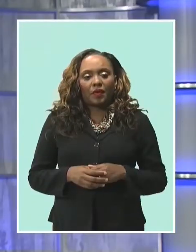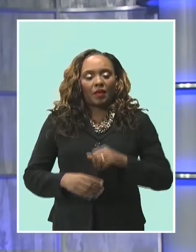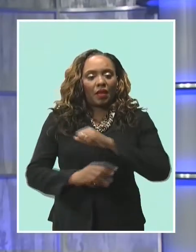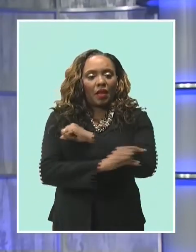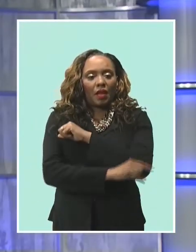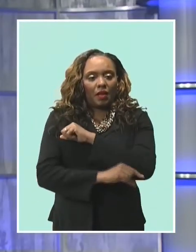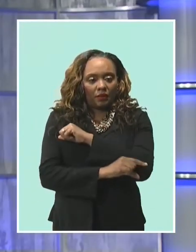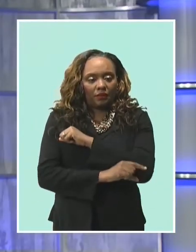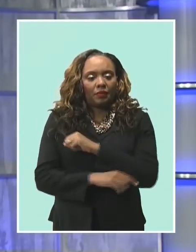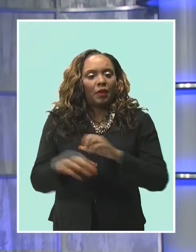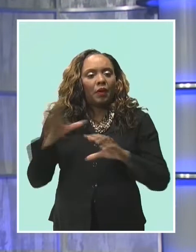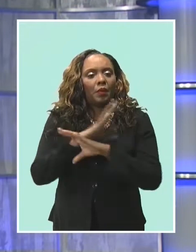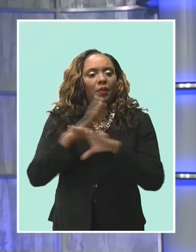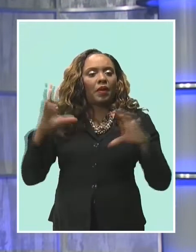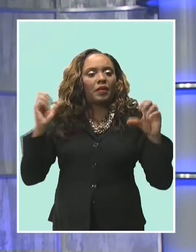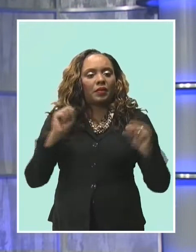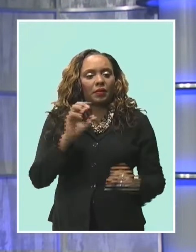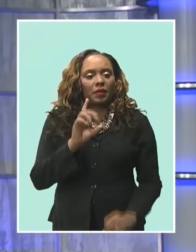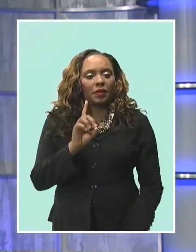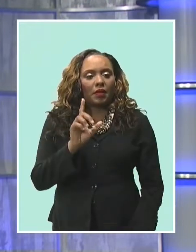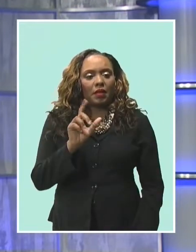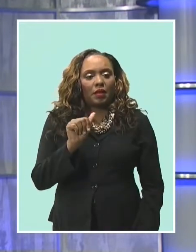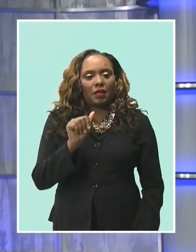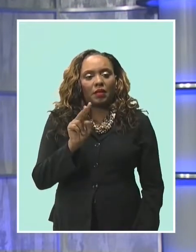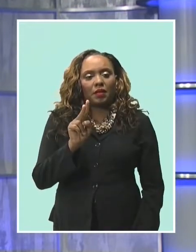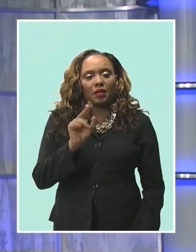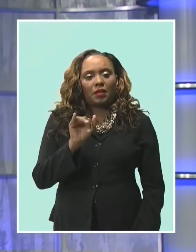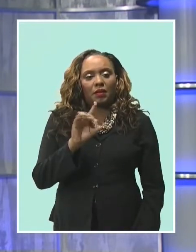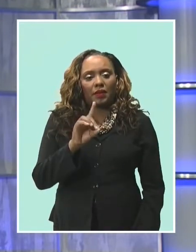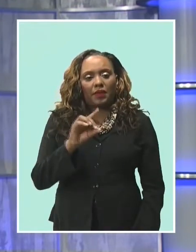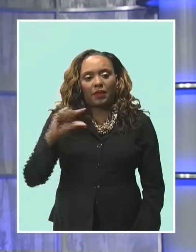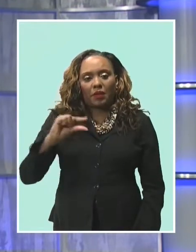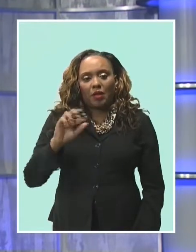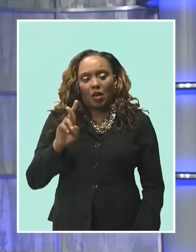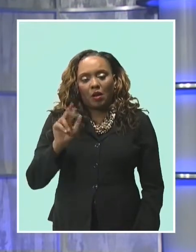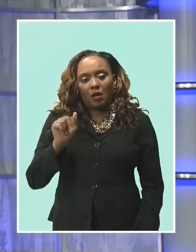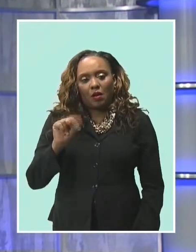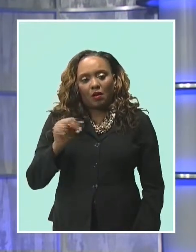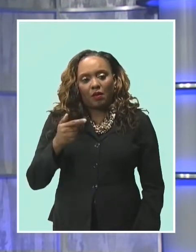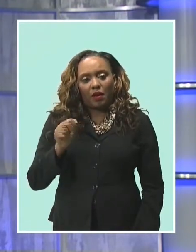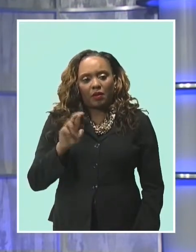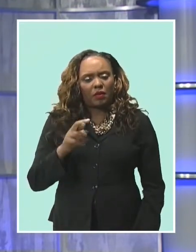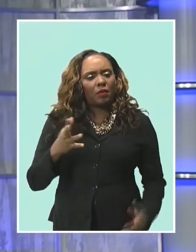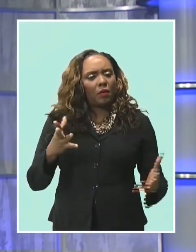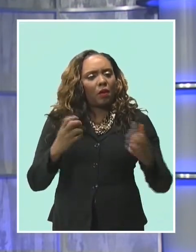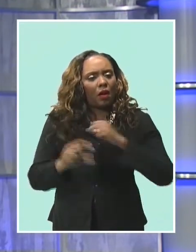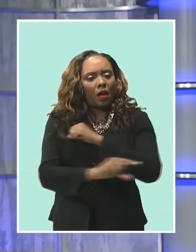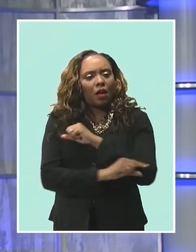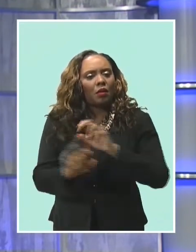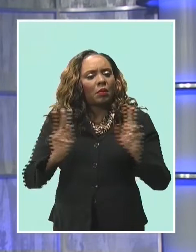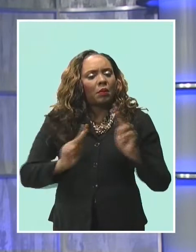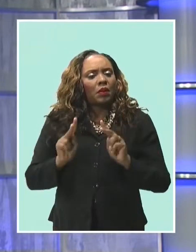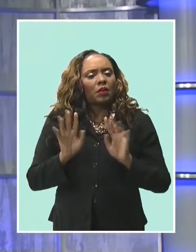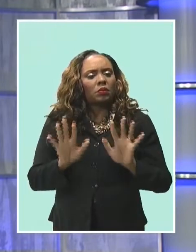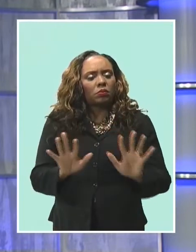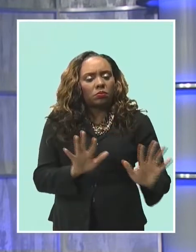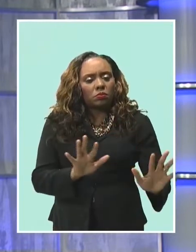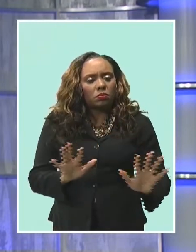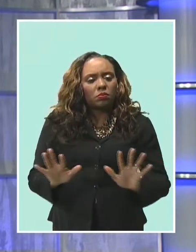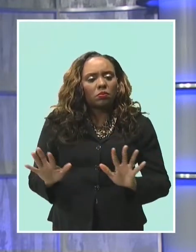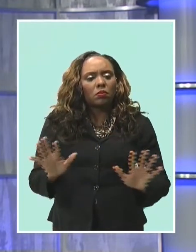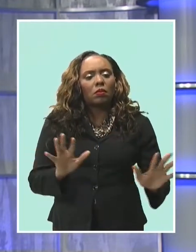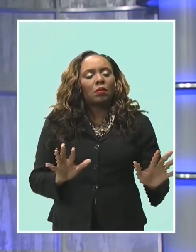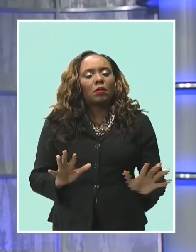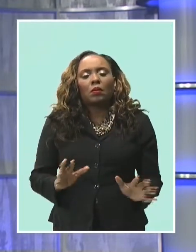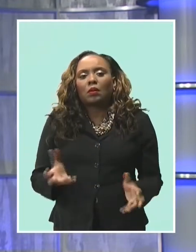Checking in with our regional neighbors now. In Guyana, President David Granger has appealed to Guyanese to remain calm and desist from engaging in